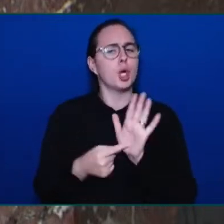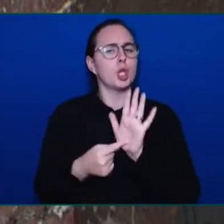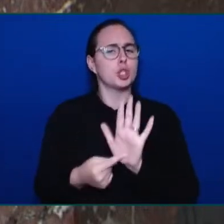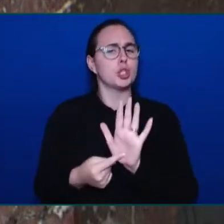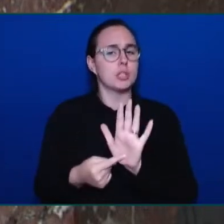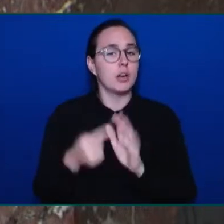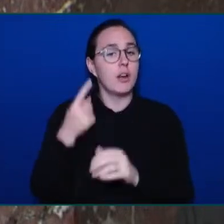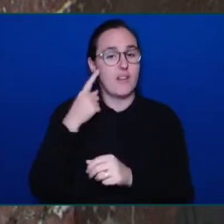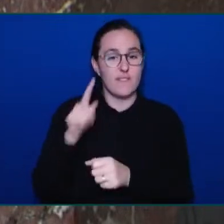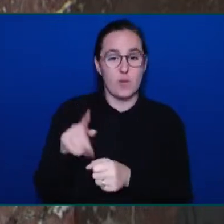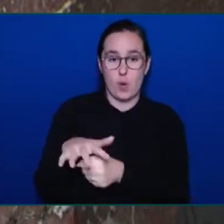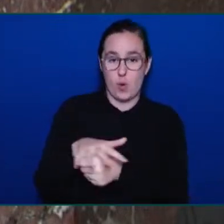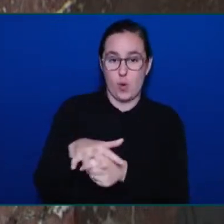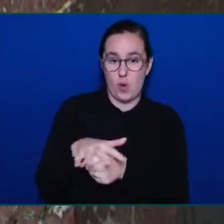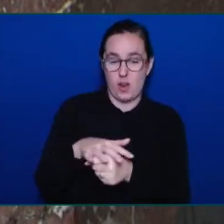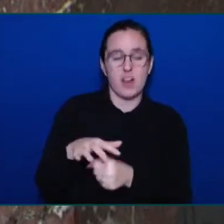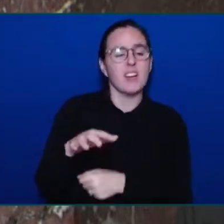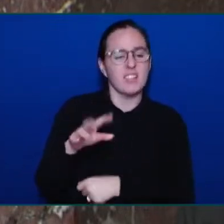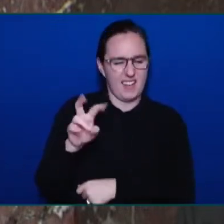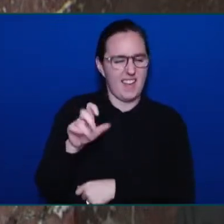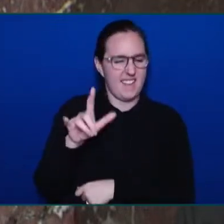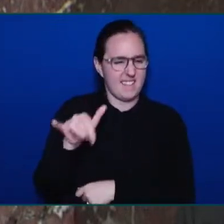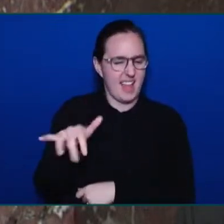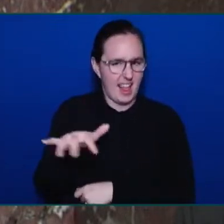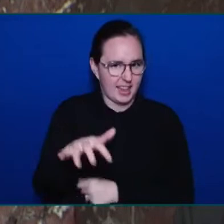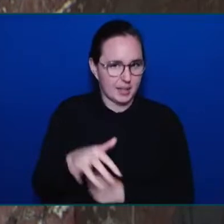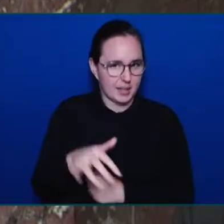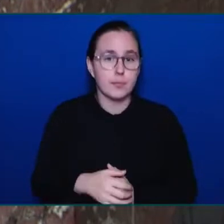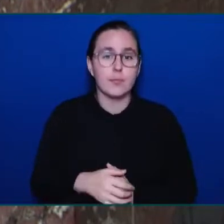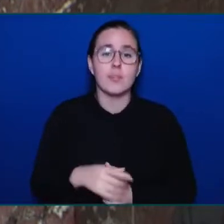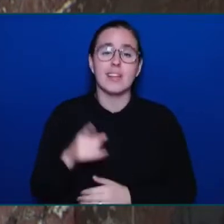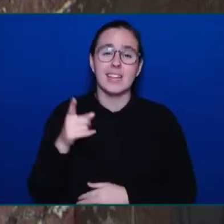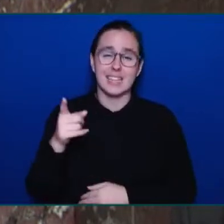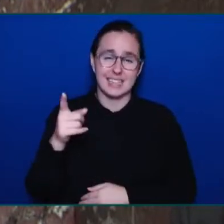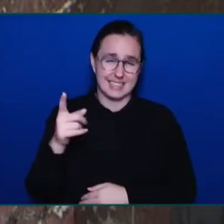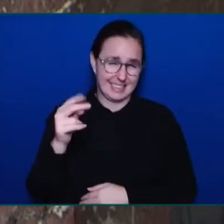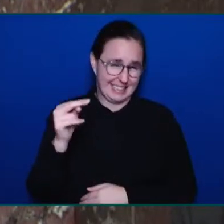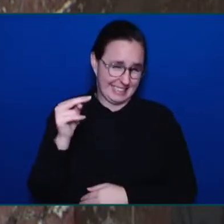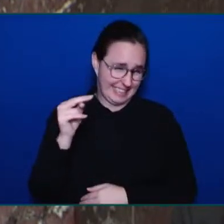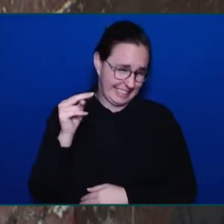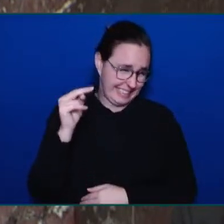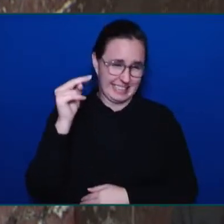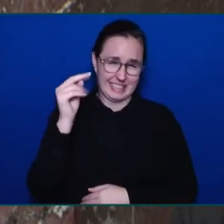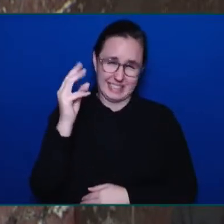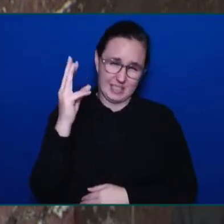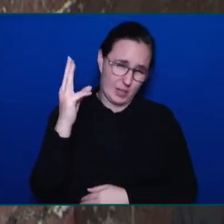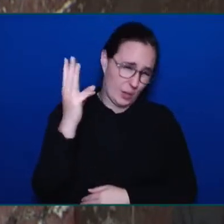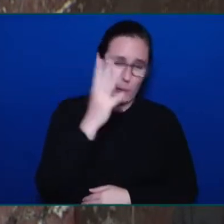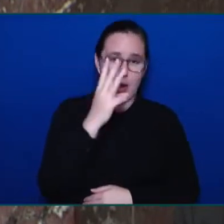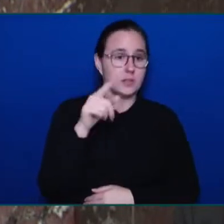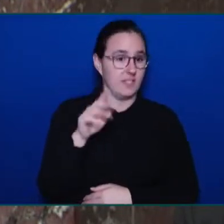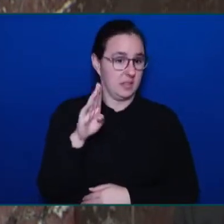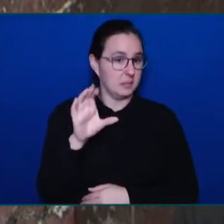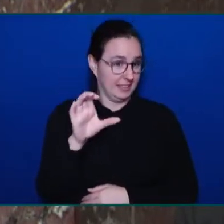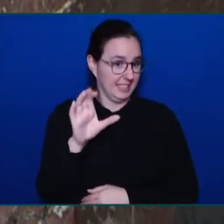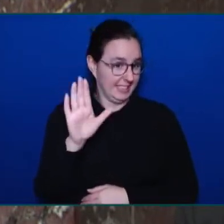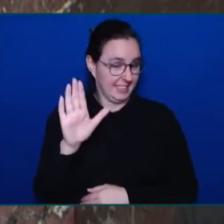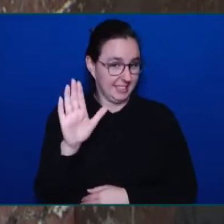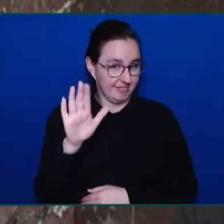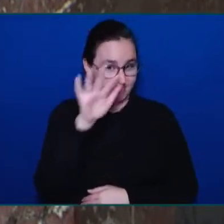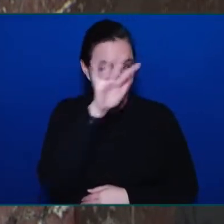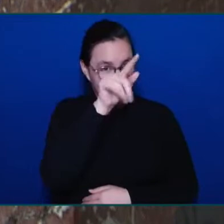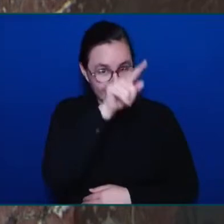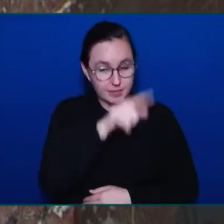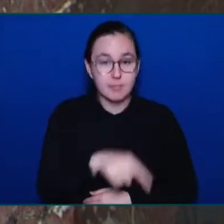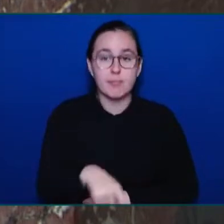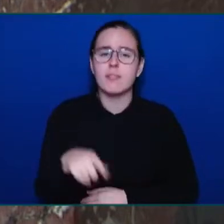far northwest quarter of our province. She is also a leader across First Nations in